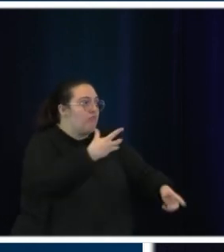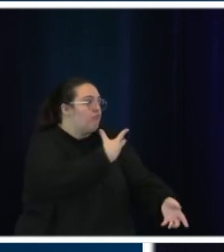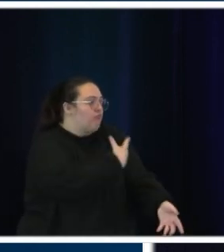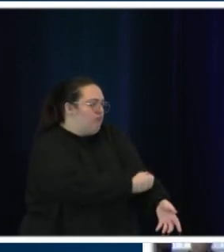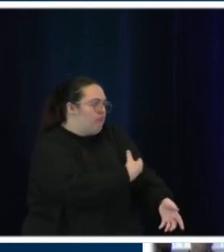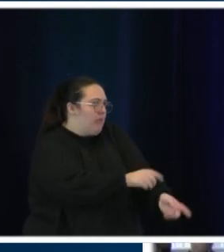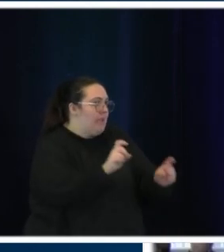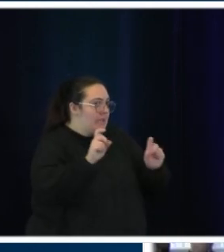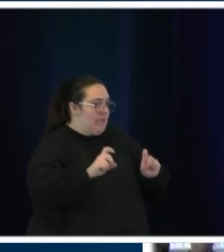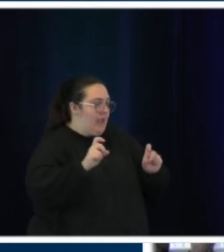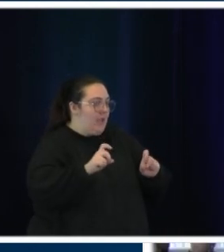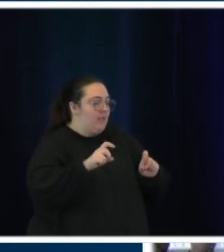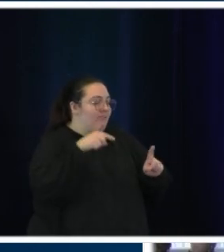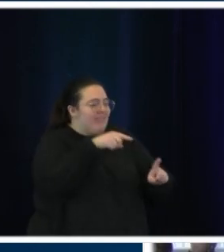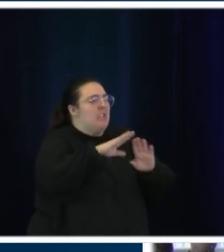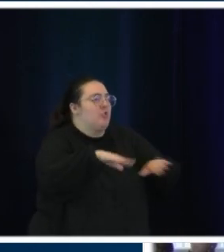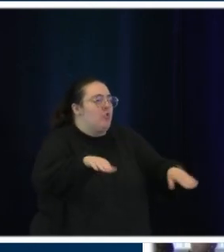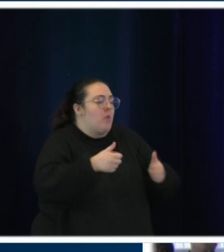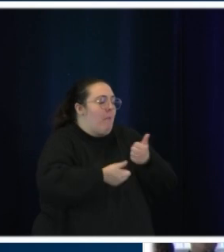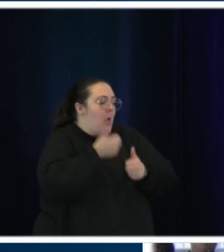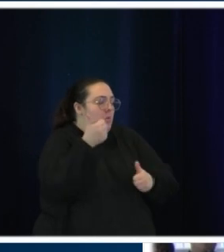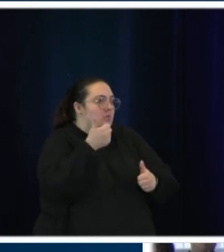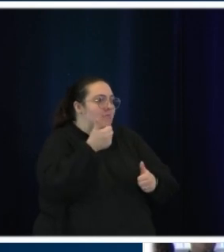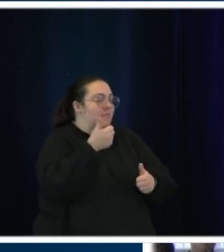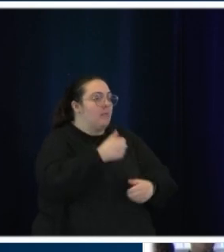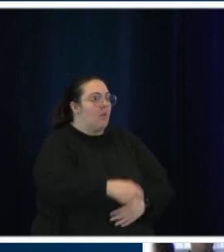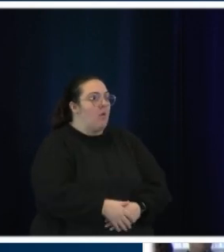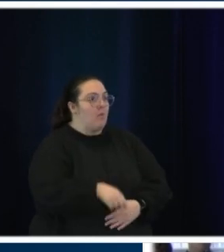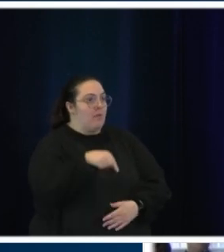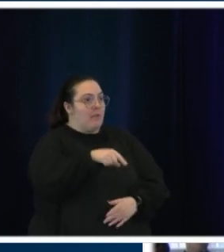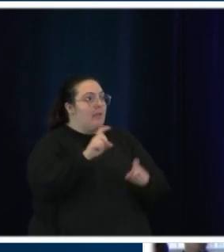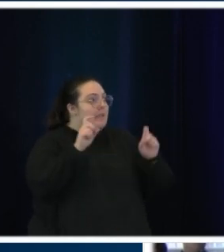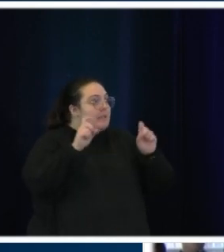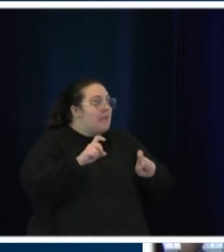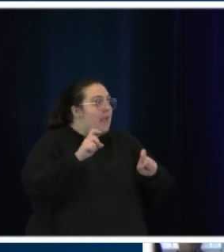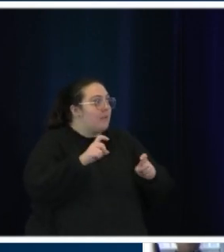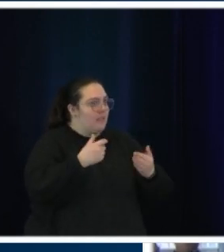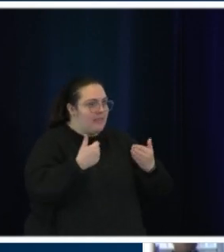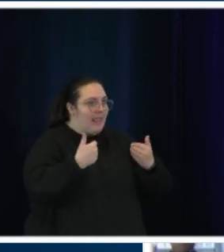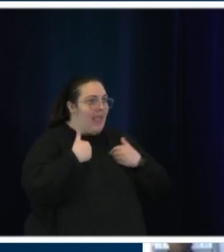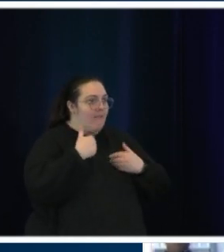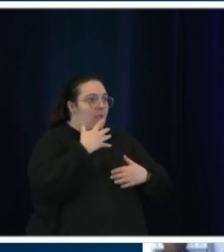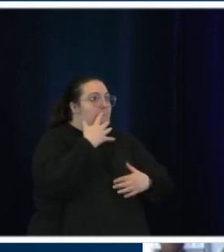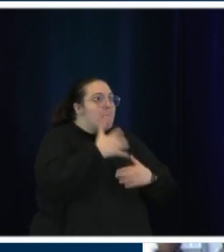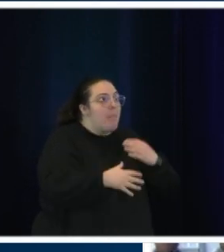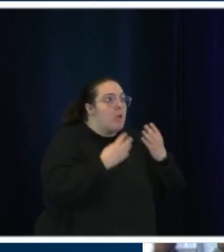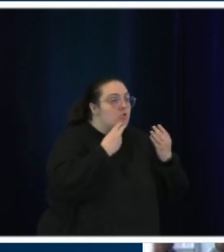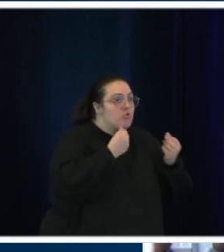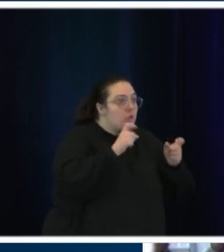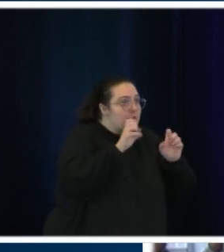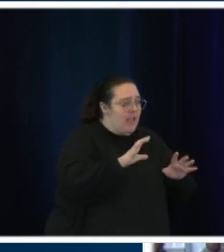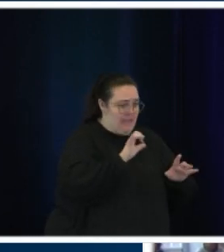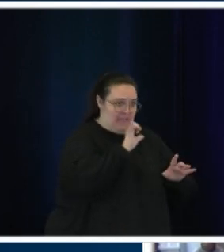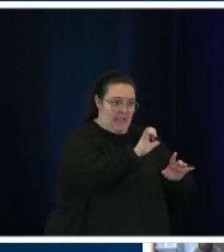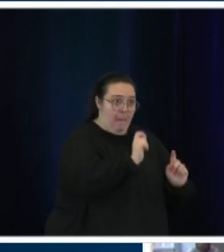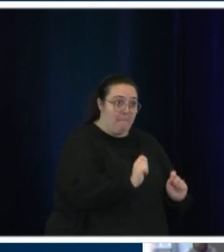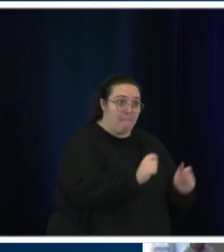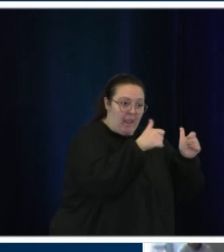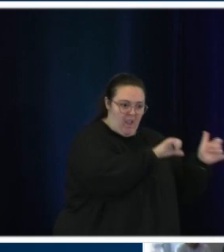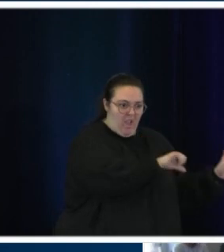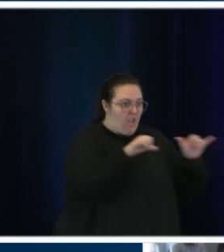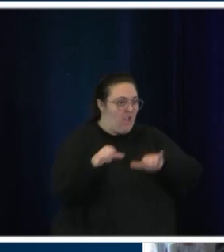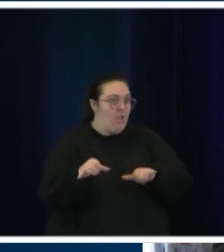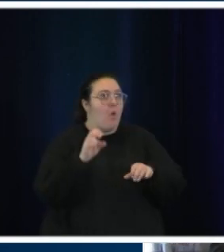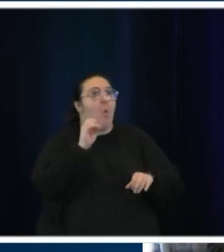So is it like a test, like a glucose test that you get immediate results, or is it a test that has to be